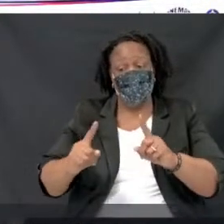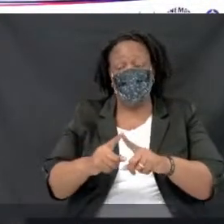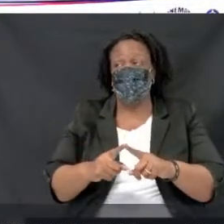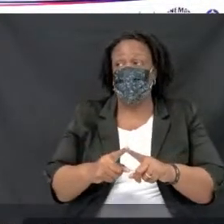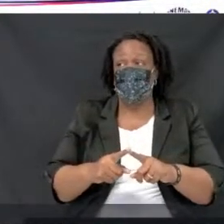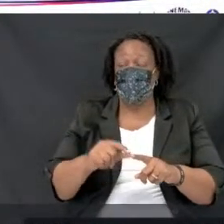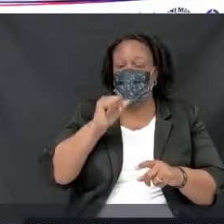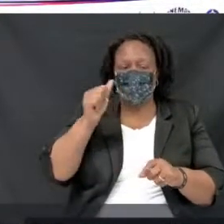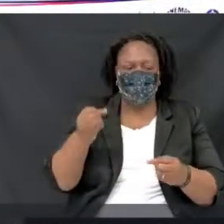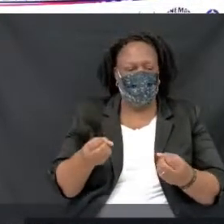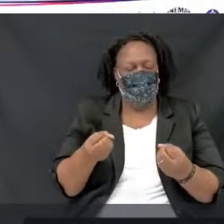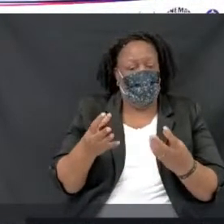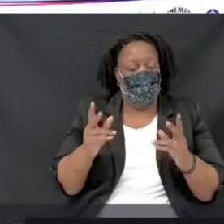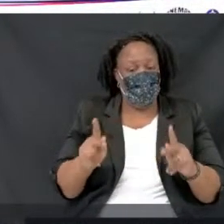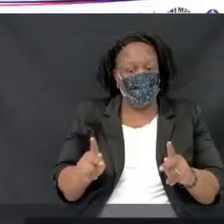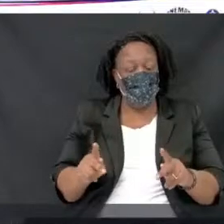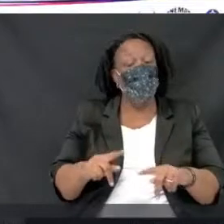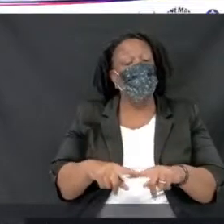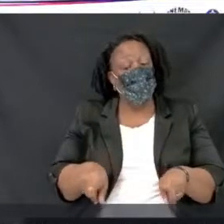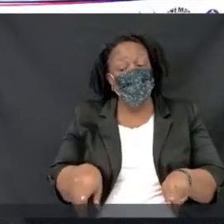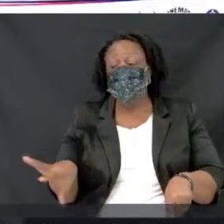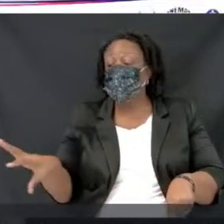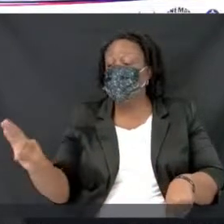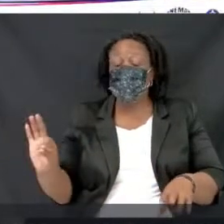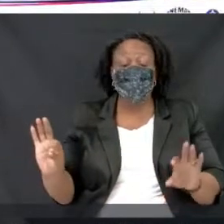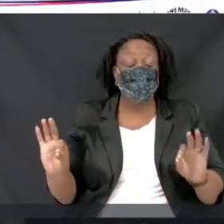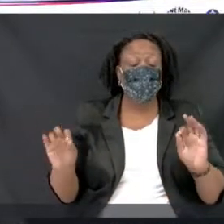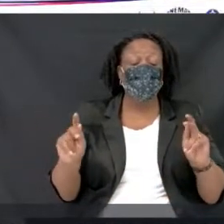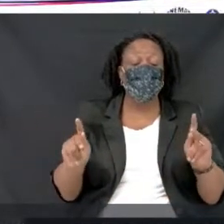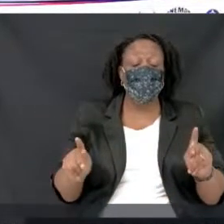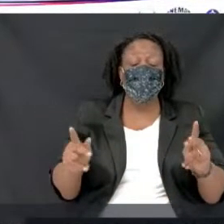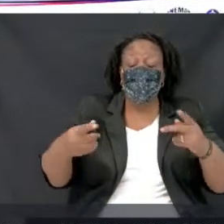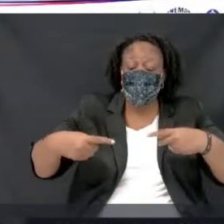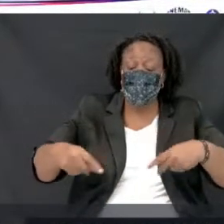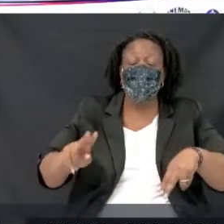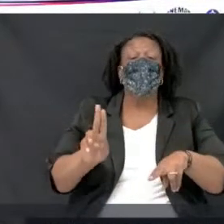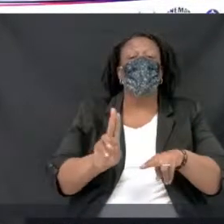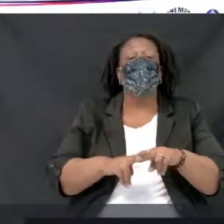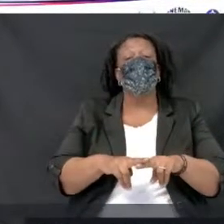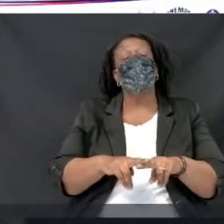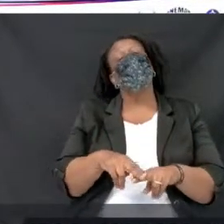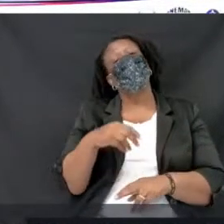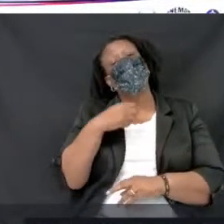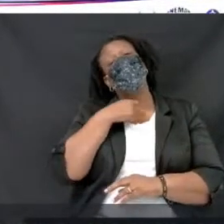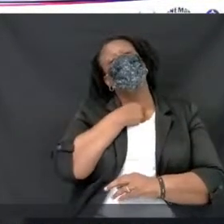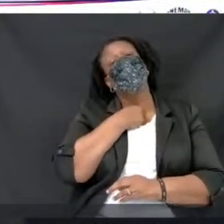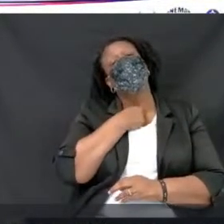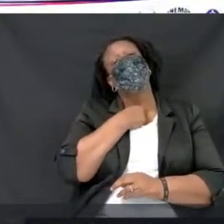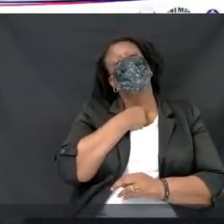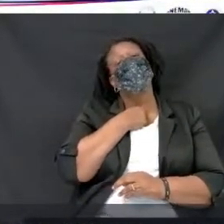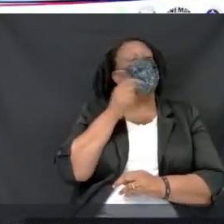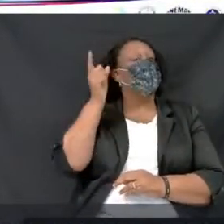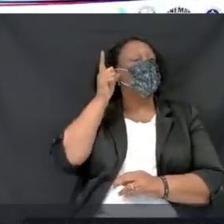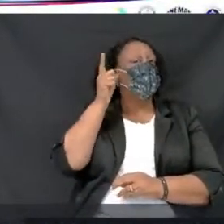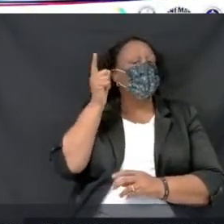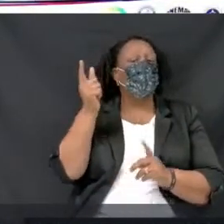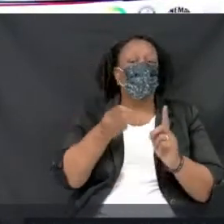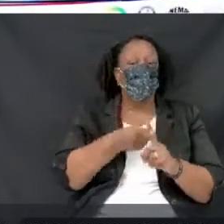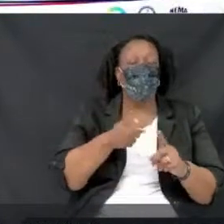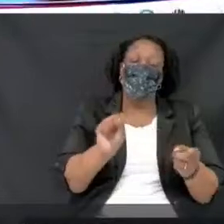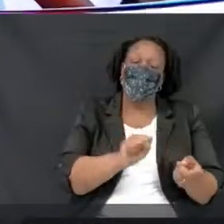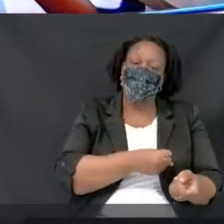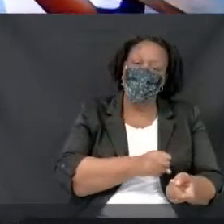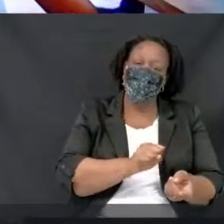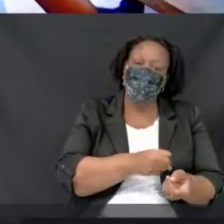huge population that you could have chosen from before. And so if you have 80% of the population